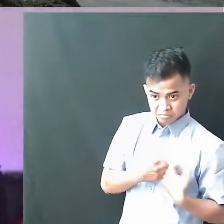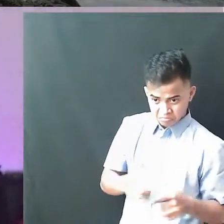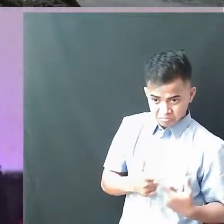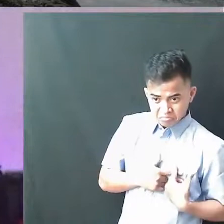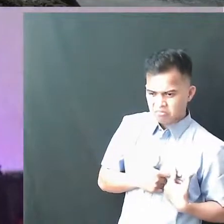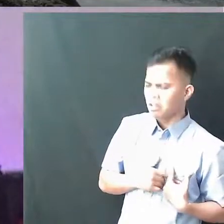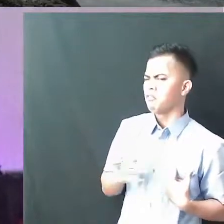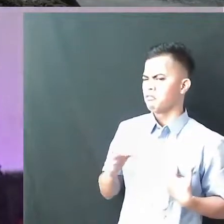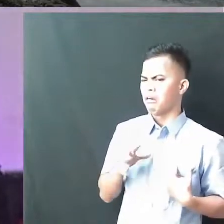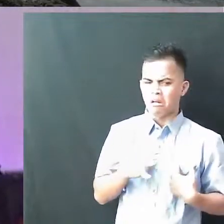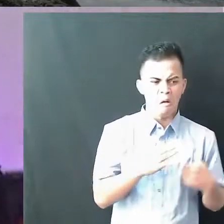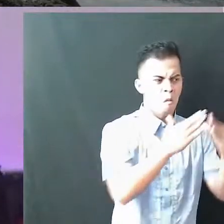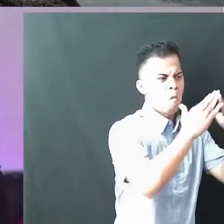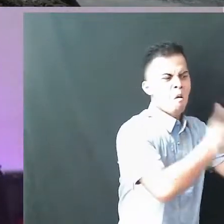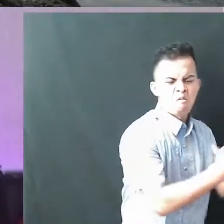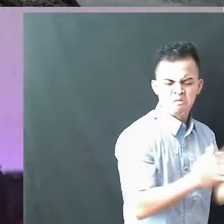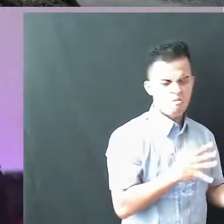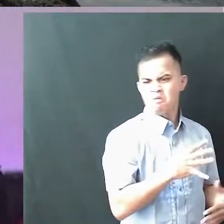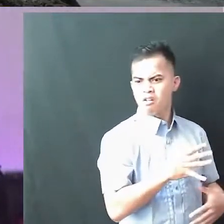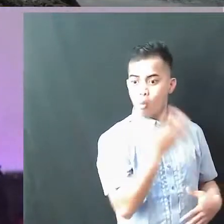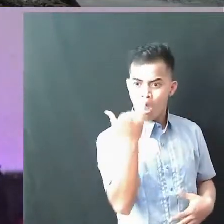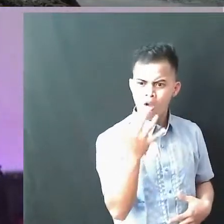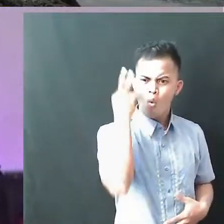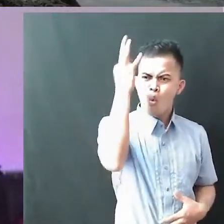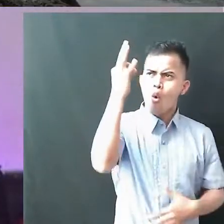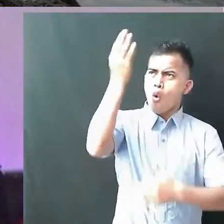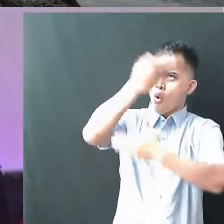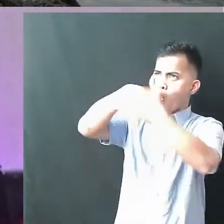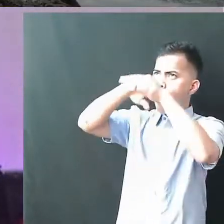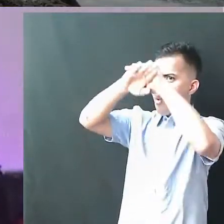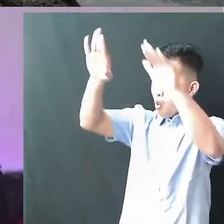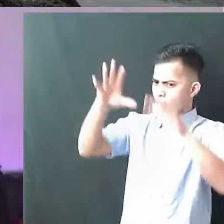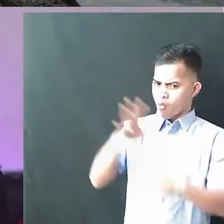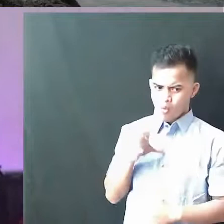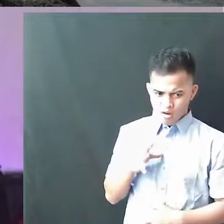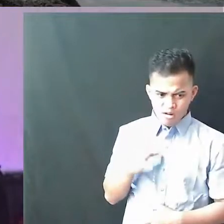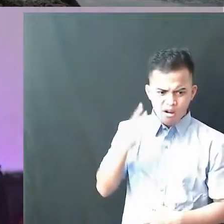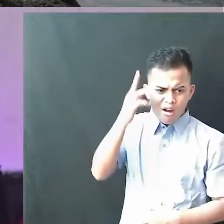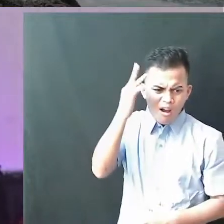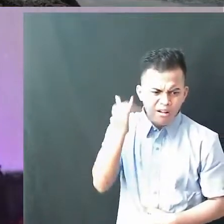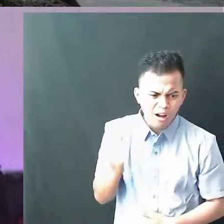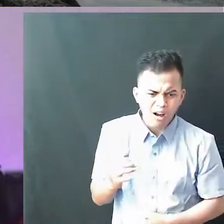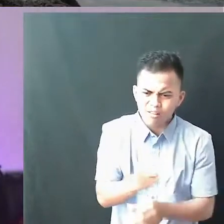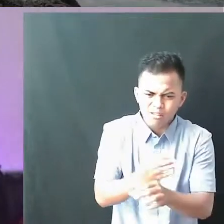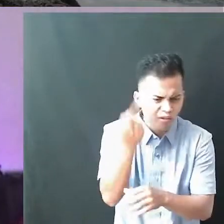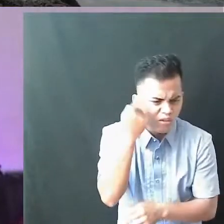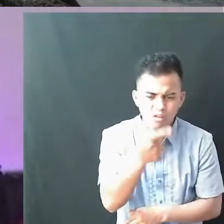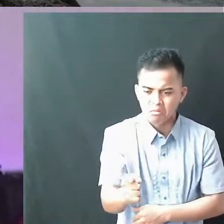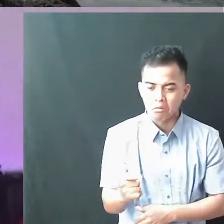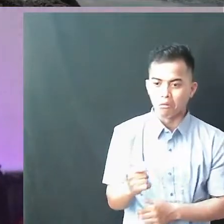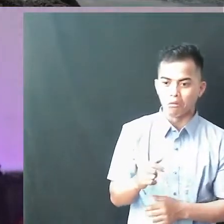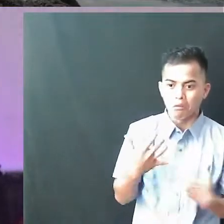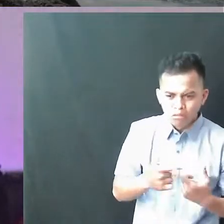that. You don't worry about the things that you don't, that you need. God will take care of that.